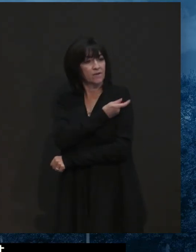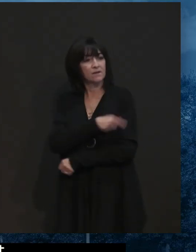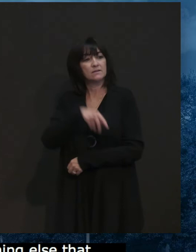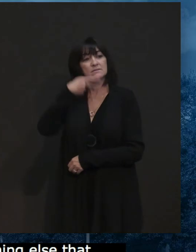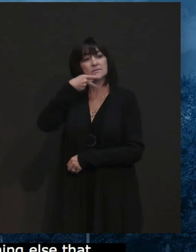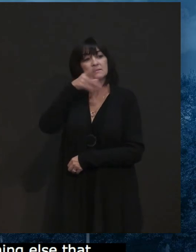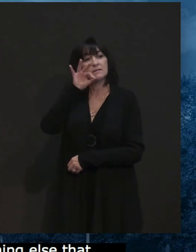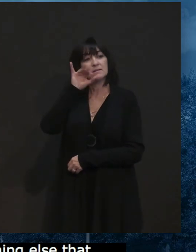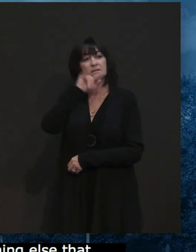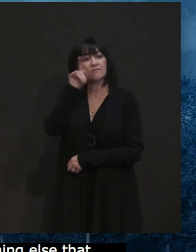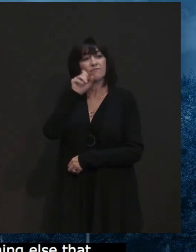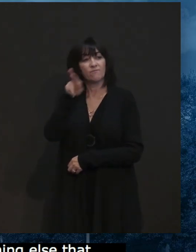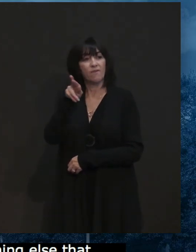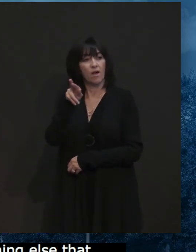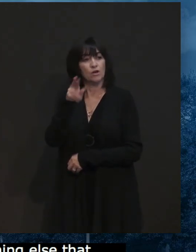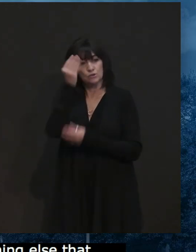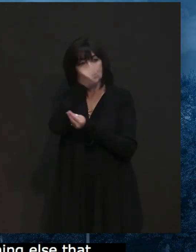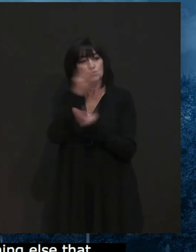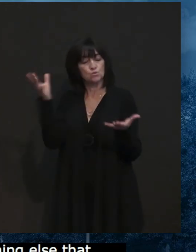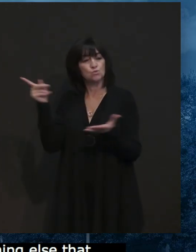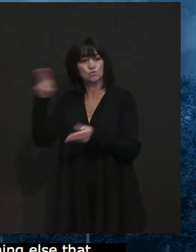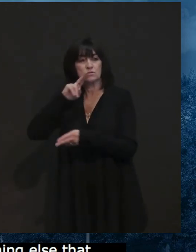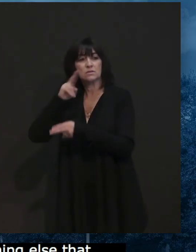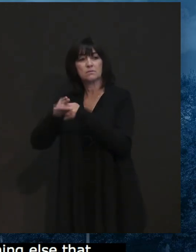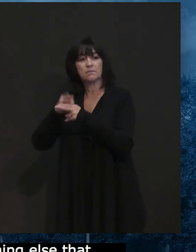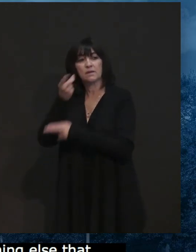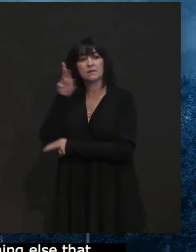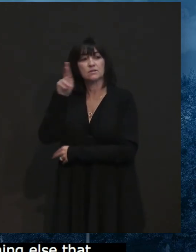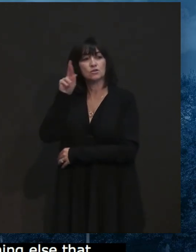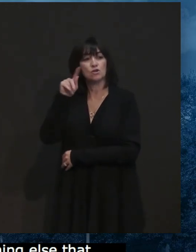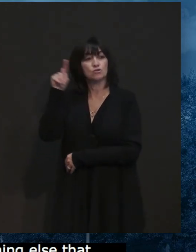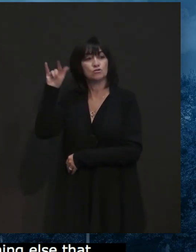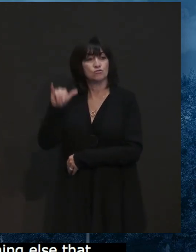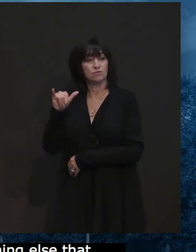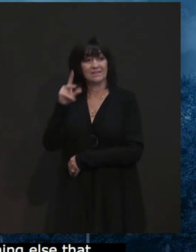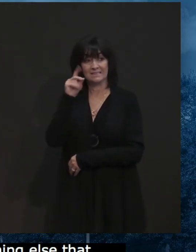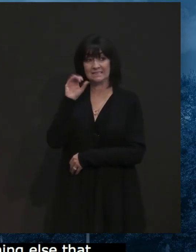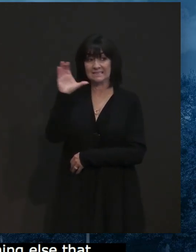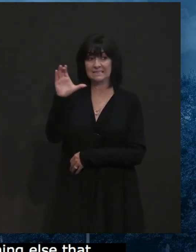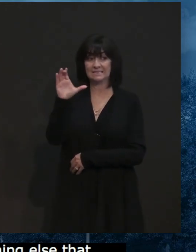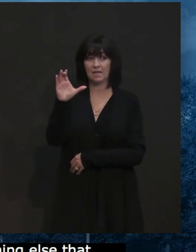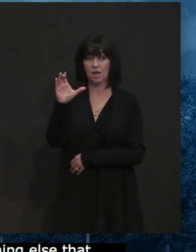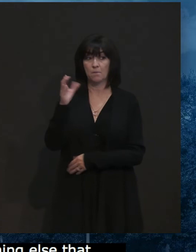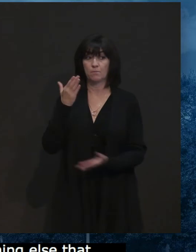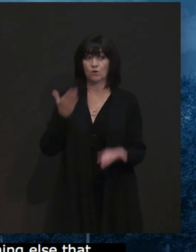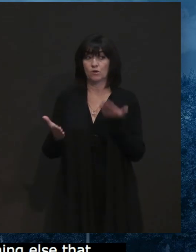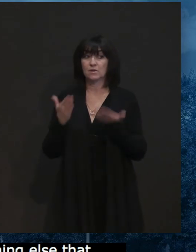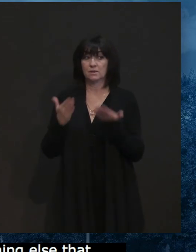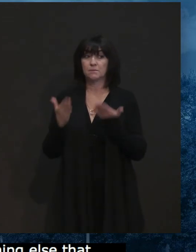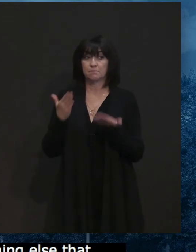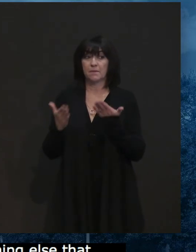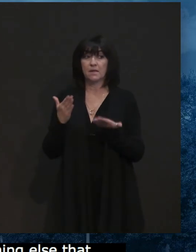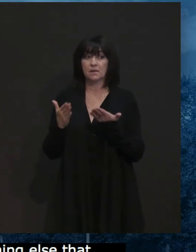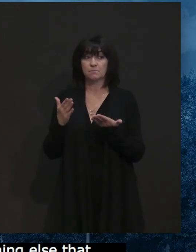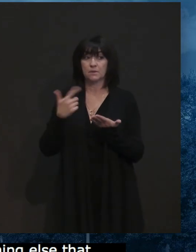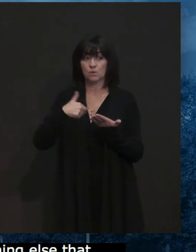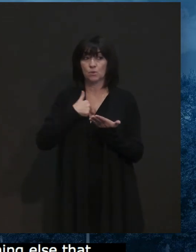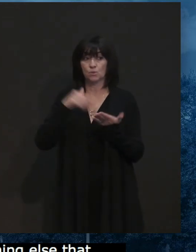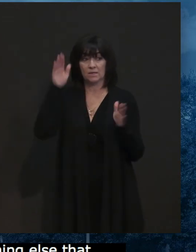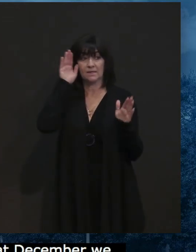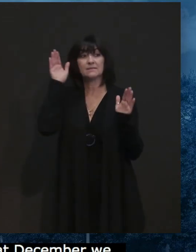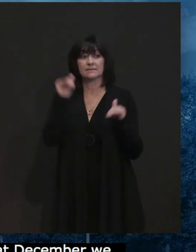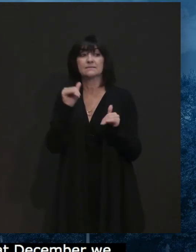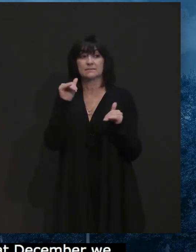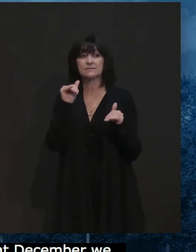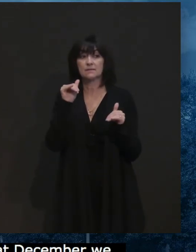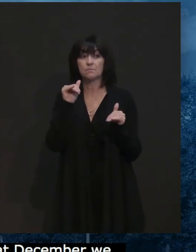news. You mentioned, Dr. Rattay, that if I heard you correctly, December might be, we can expect perhaps the vaccine to become available in at